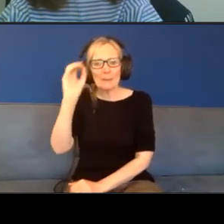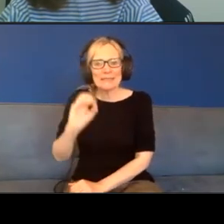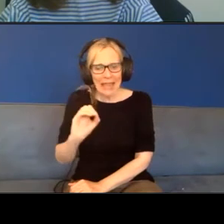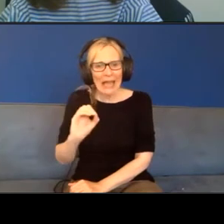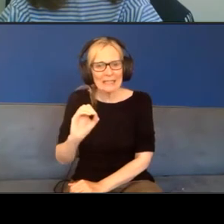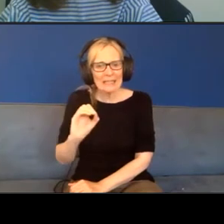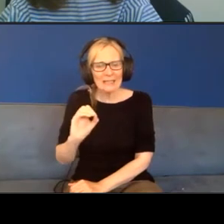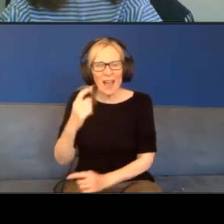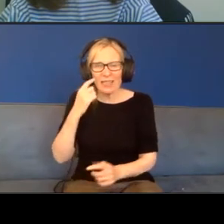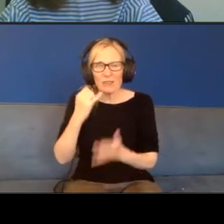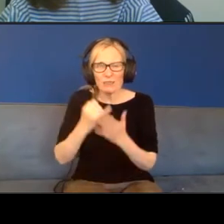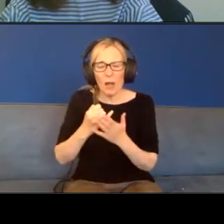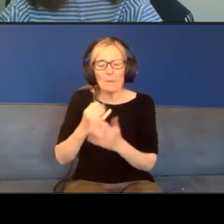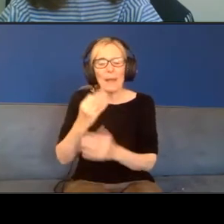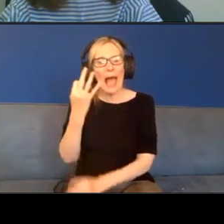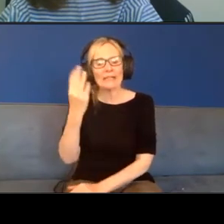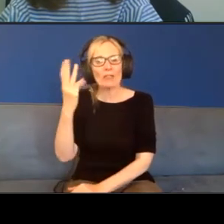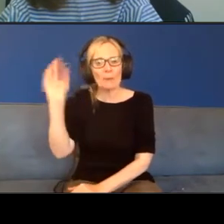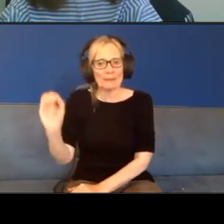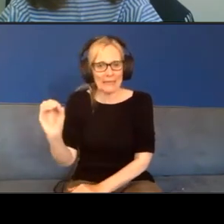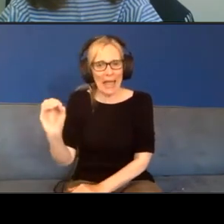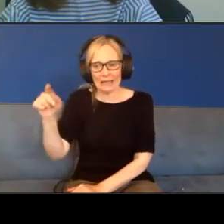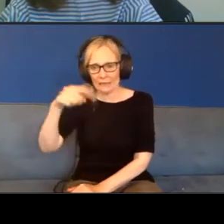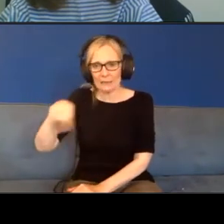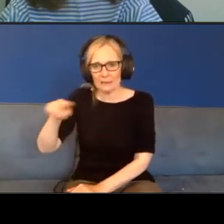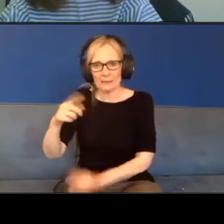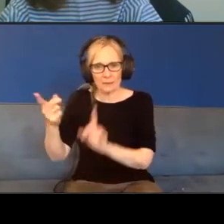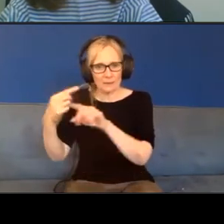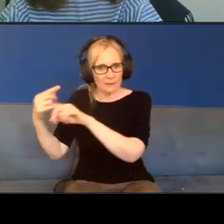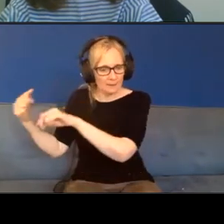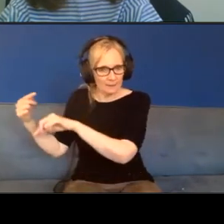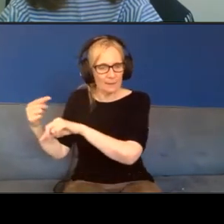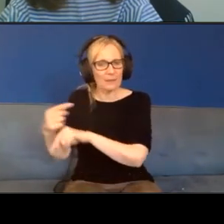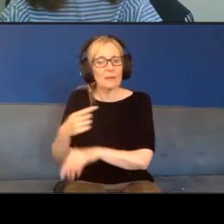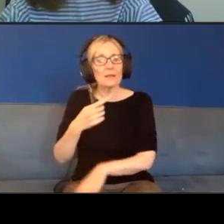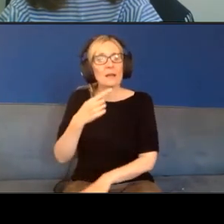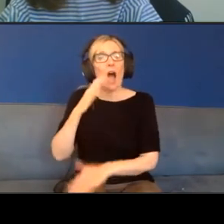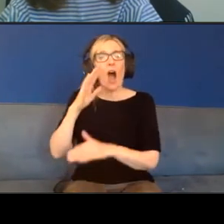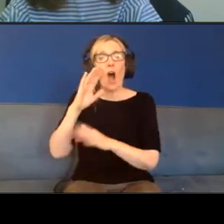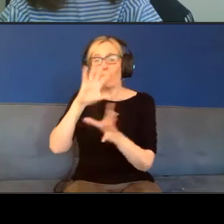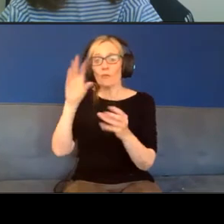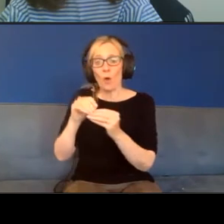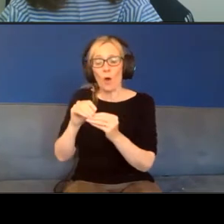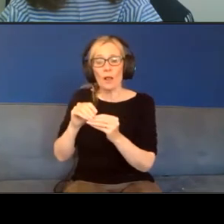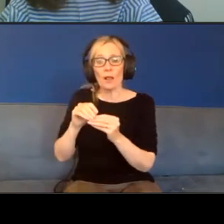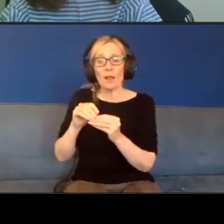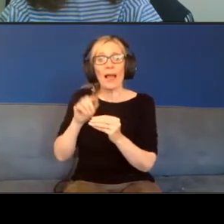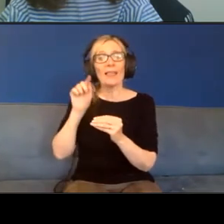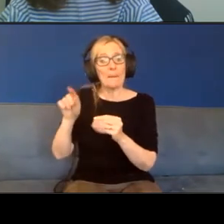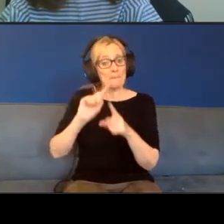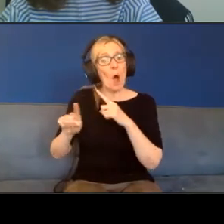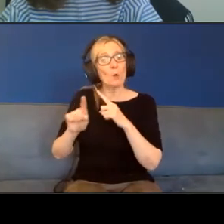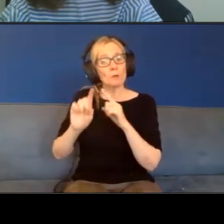might be incorrect, but it was definitely in the 80% of music makers overall were making music at home.